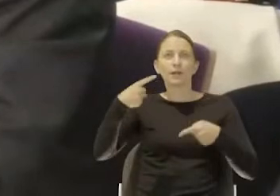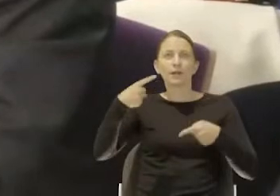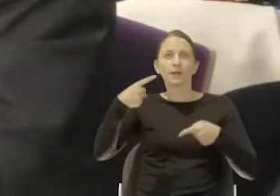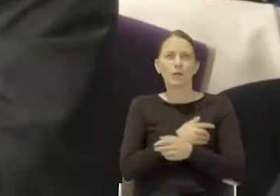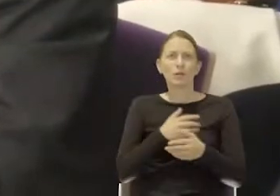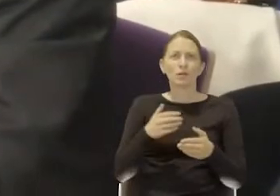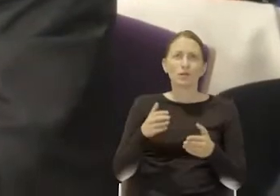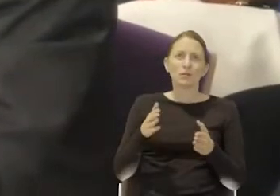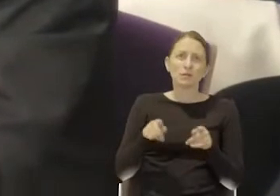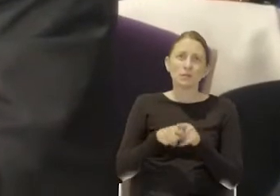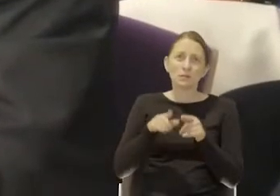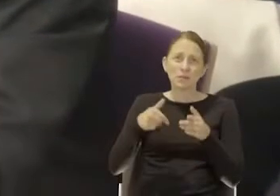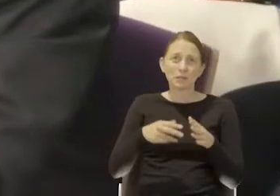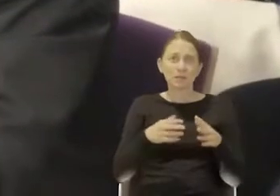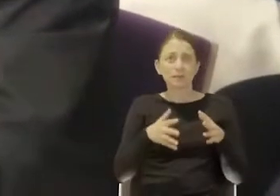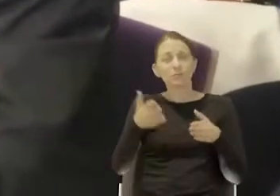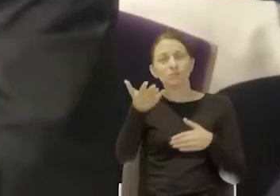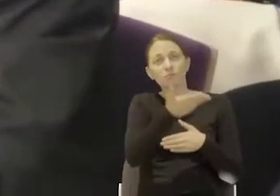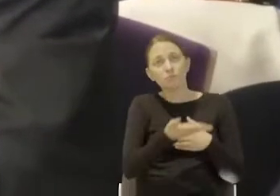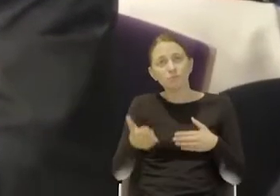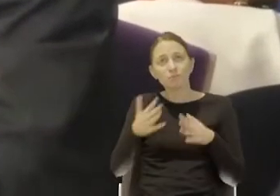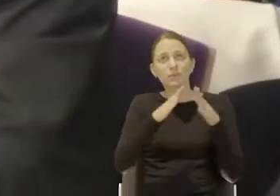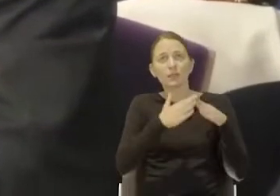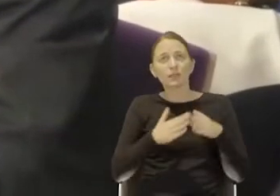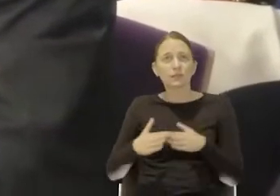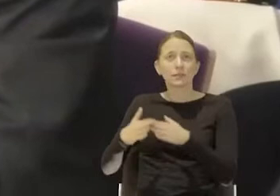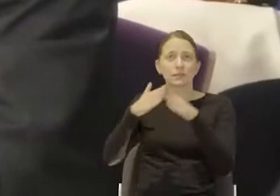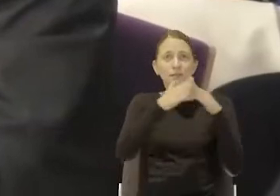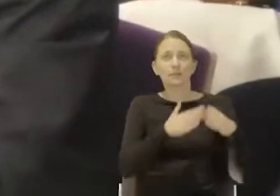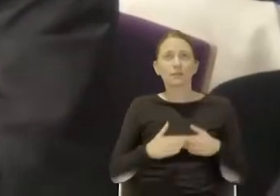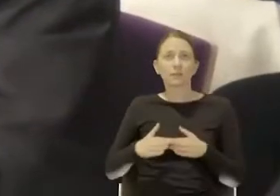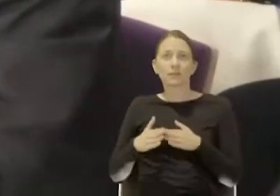urban development plans, eradicating poverty,